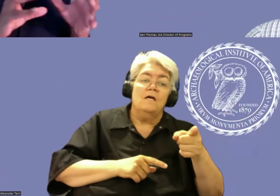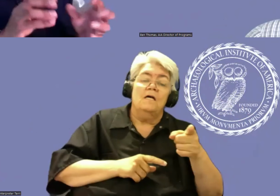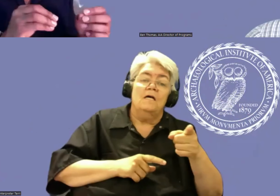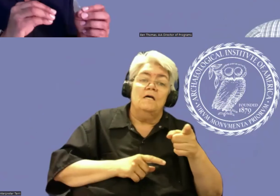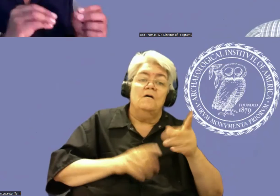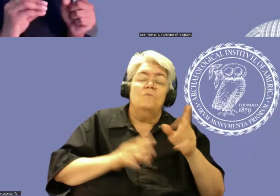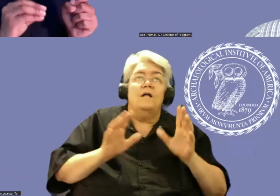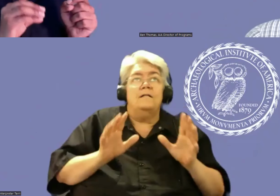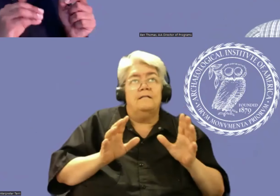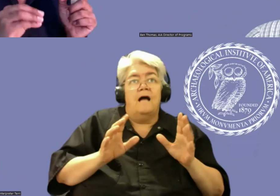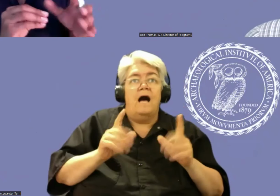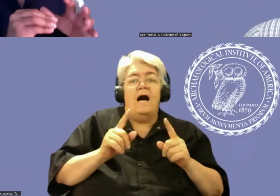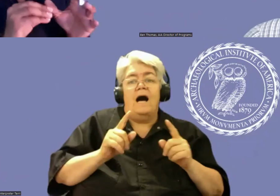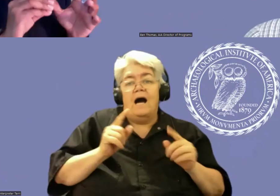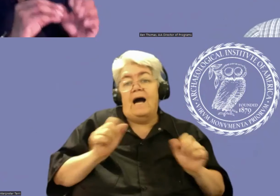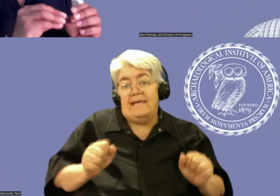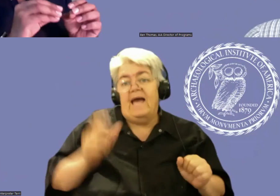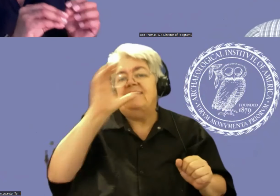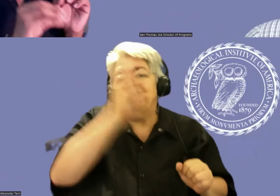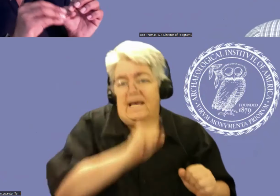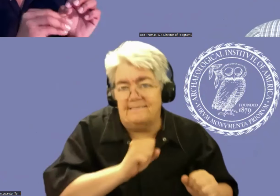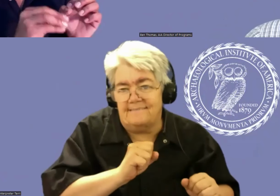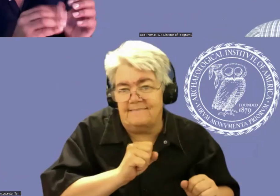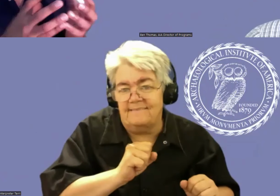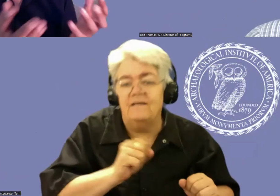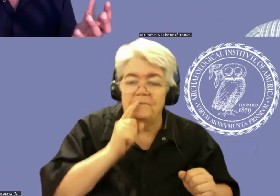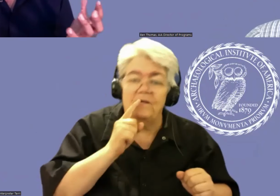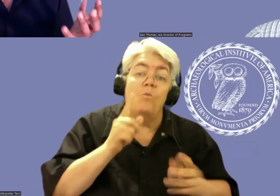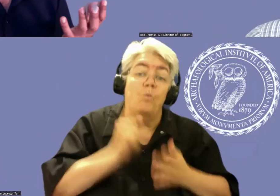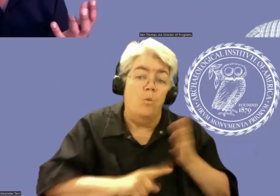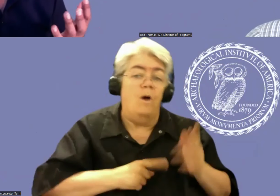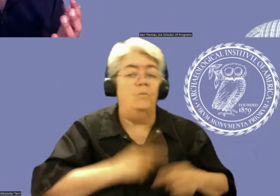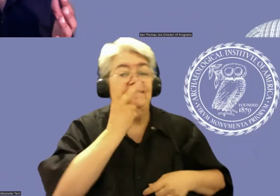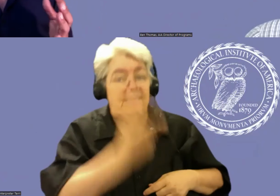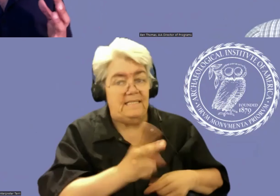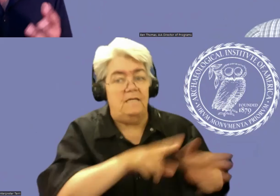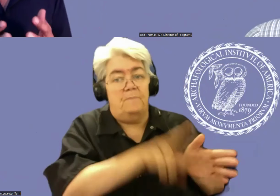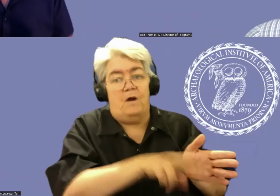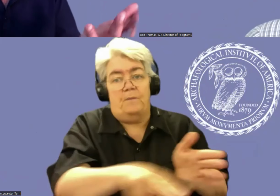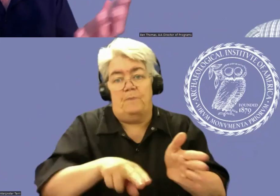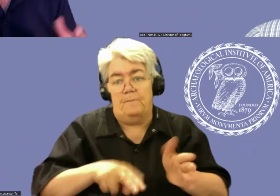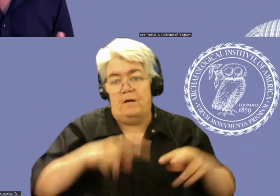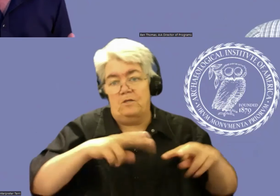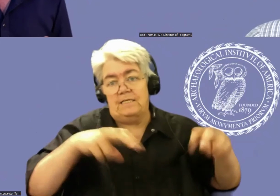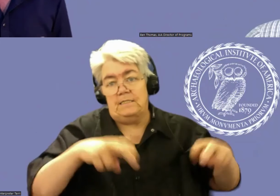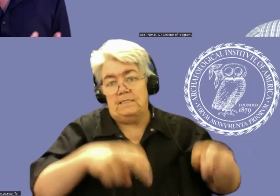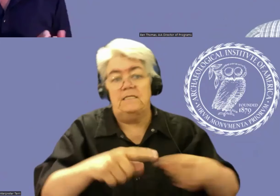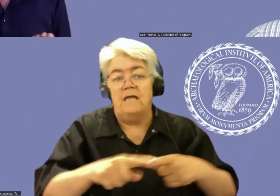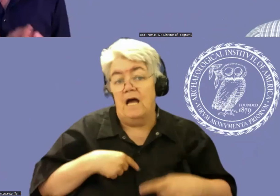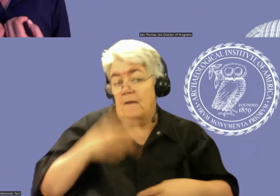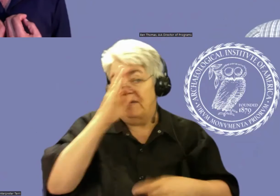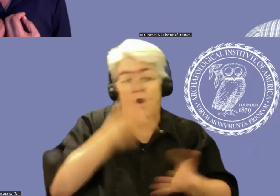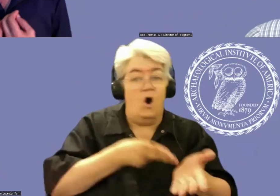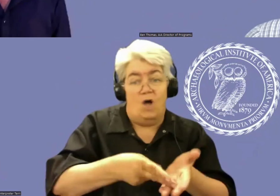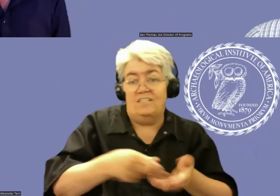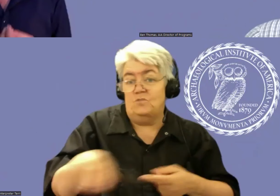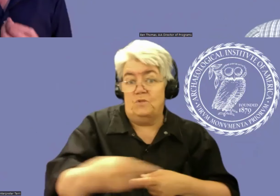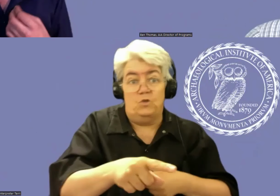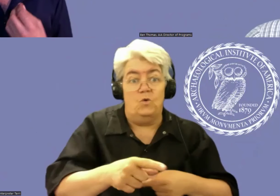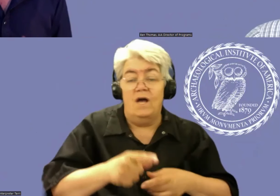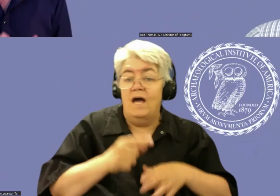could speculate somewhat from our sites already, particularly from, and I, I just be honest with you, Ben and the whole audience, we have